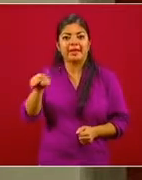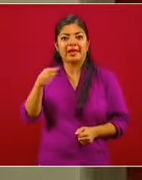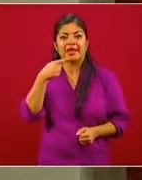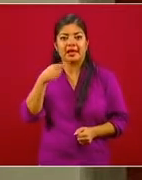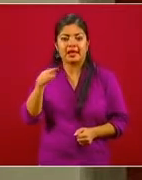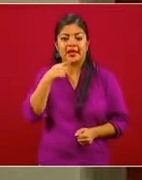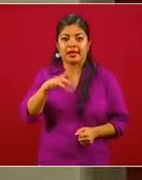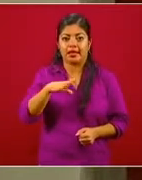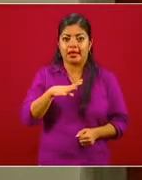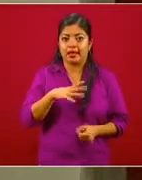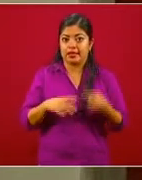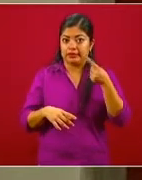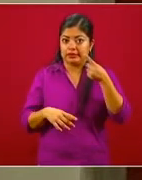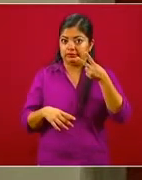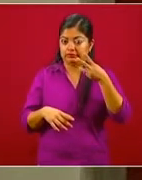is the complaints that we get to CONAPRED.